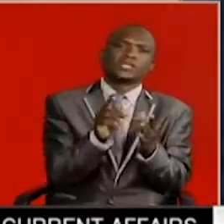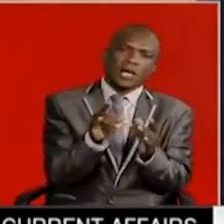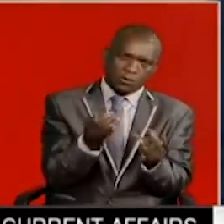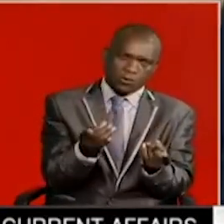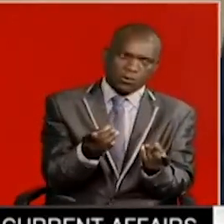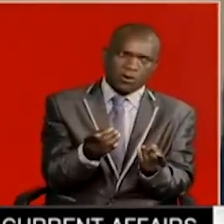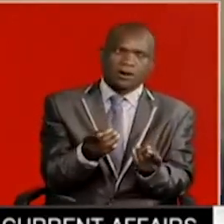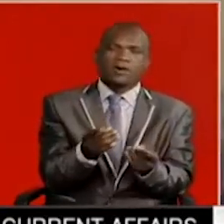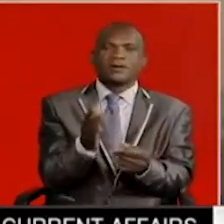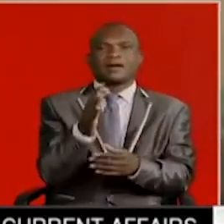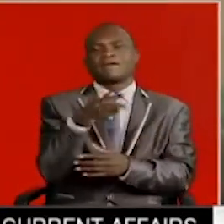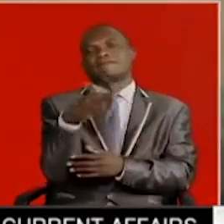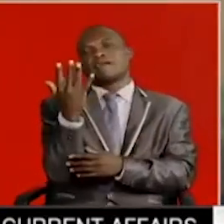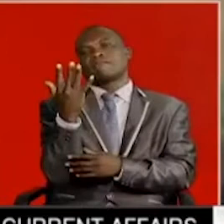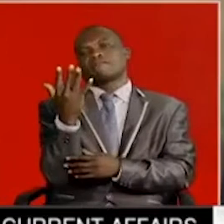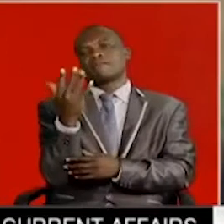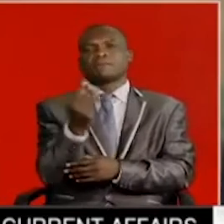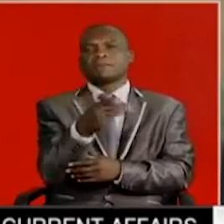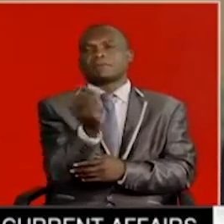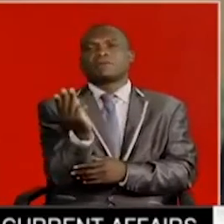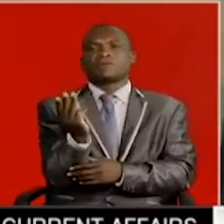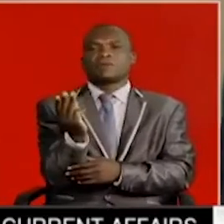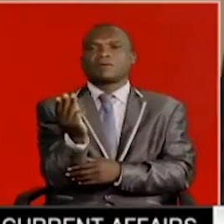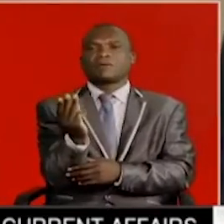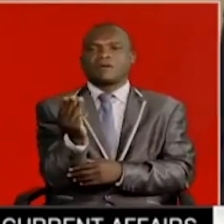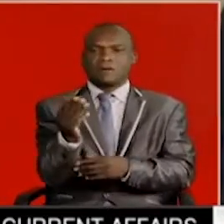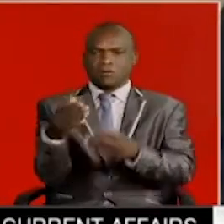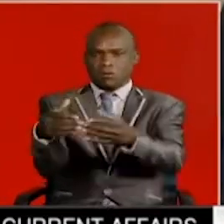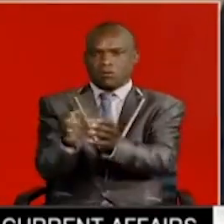with 5 people per team.